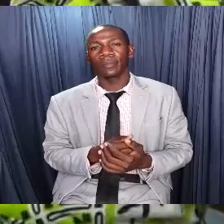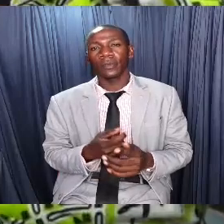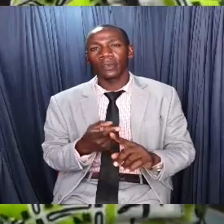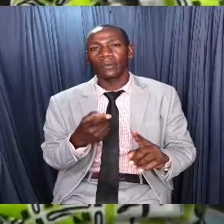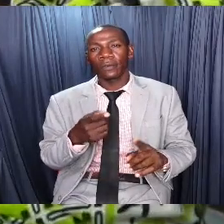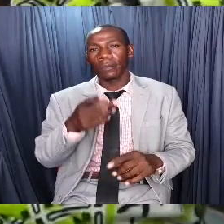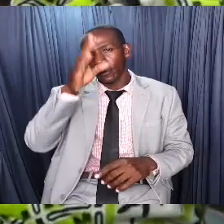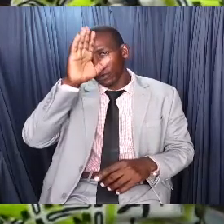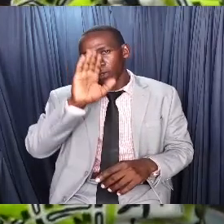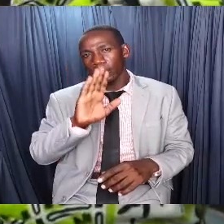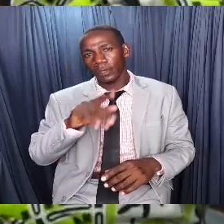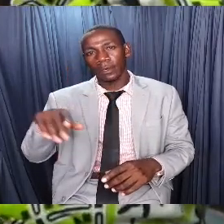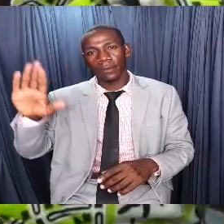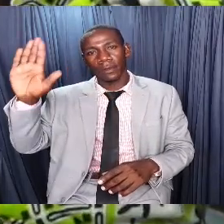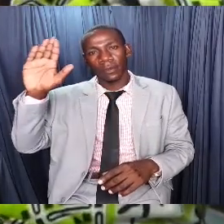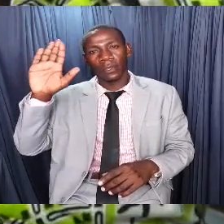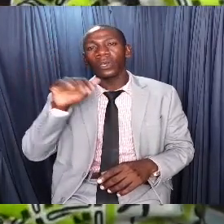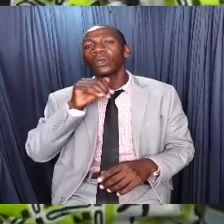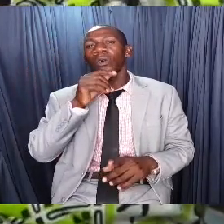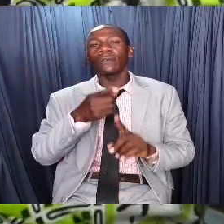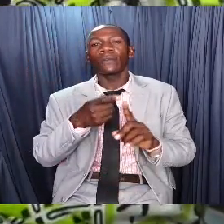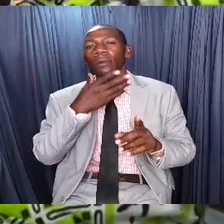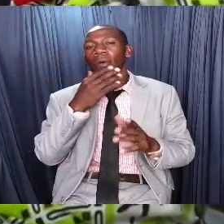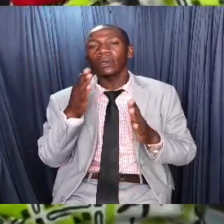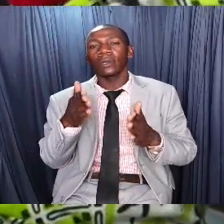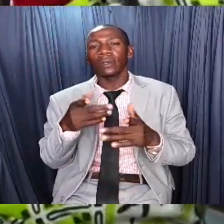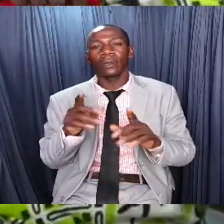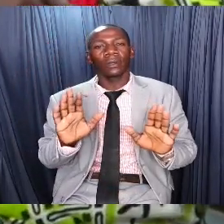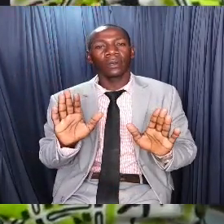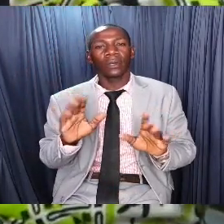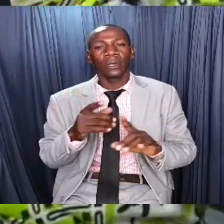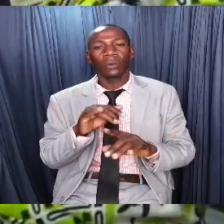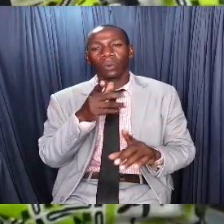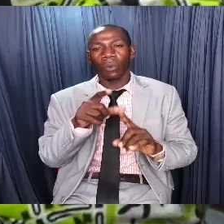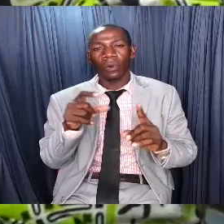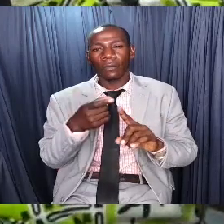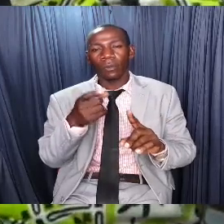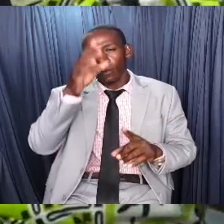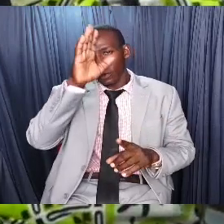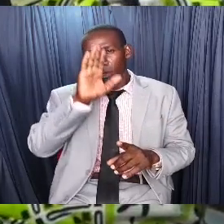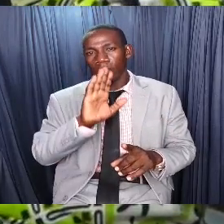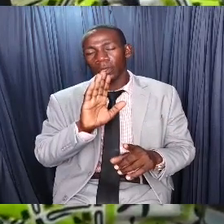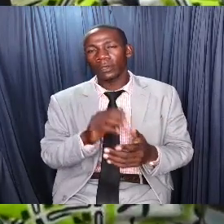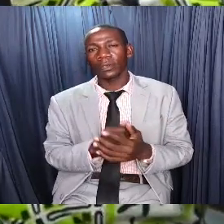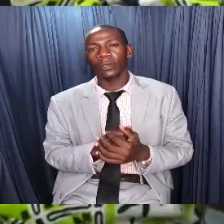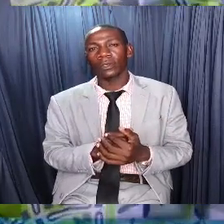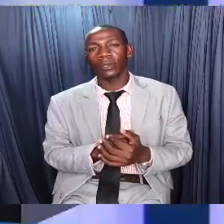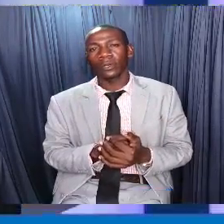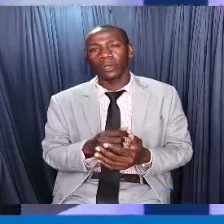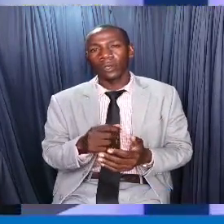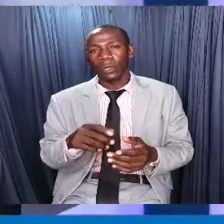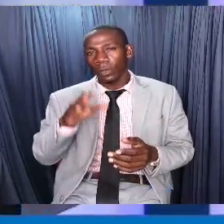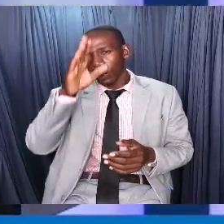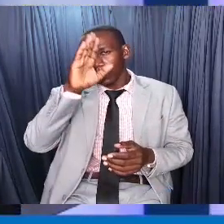Yanatoka kwa Mungu. They come from God himself. Hayatoki ndani ya nafsi yake. They don't come from his own. Maneno yatokayo kwa Mungu. These are words coming from him, God. Sasa Mungu